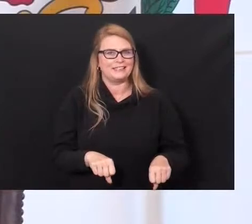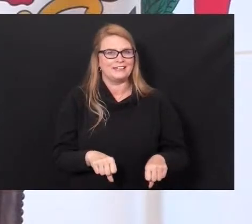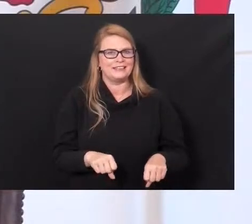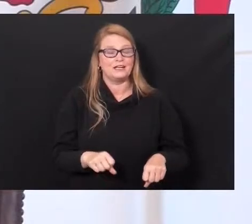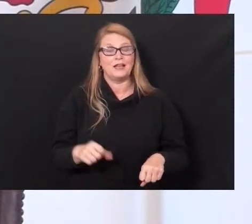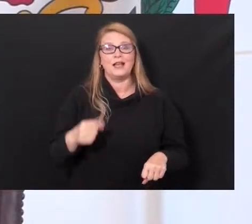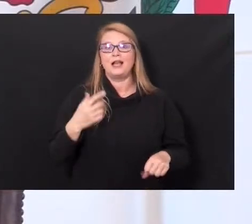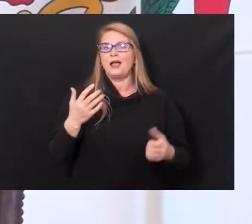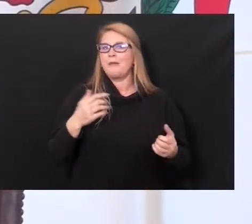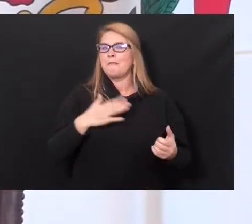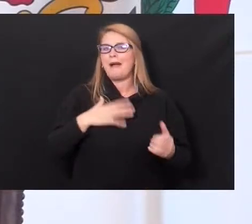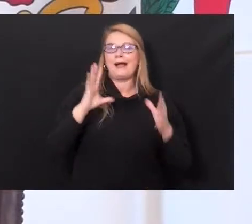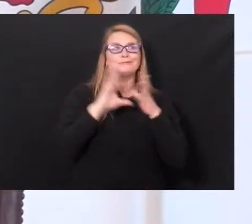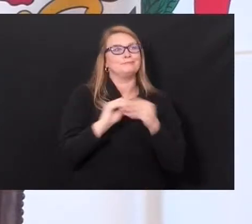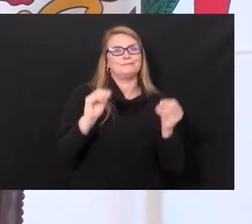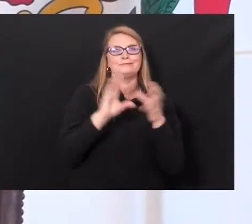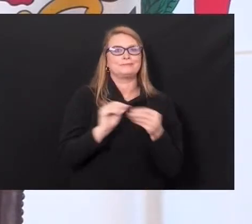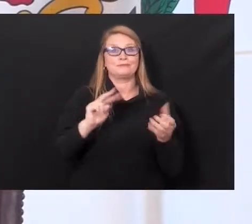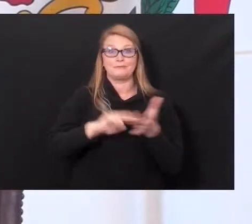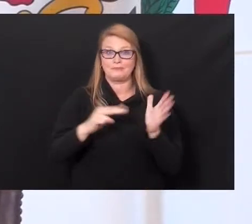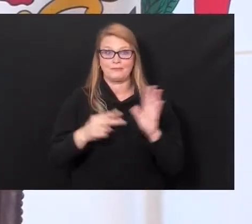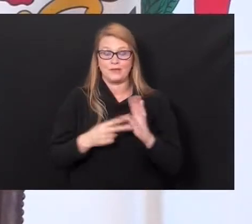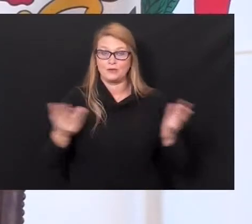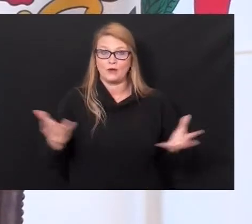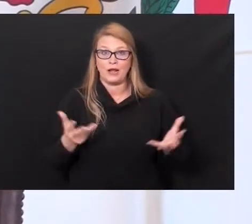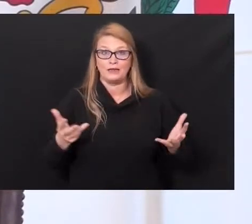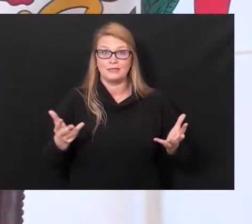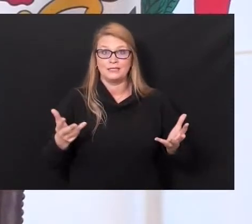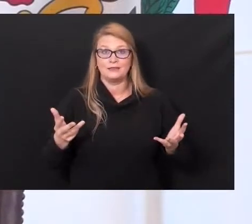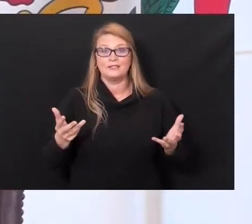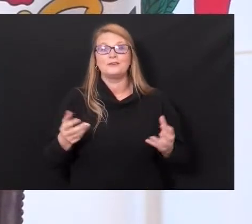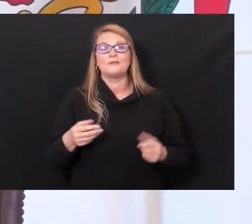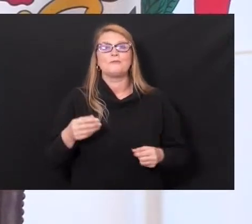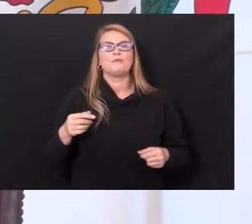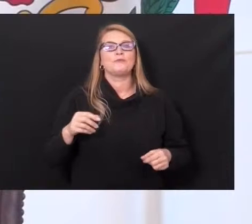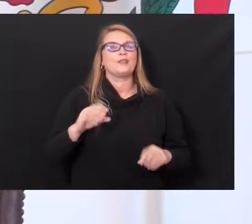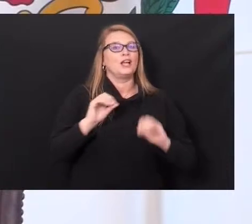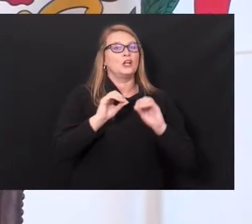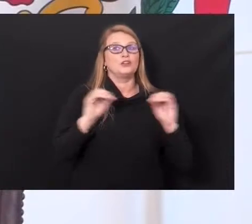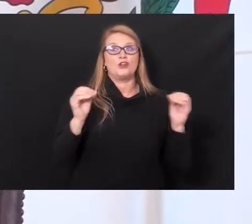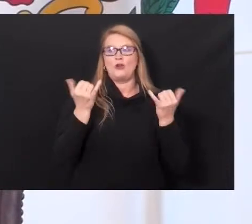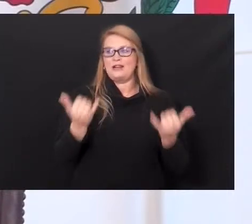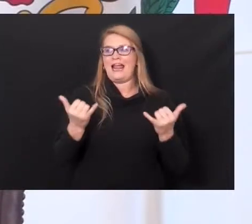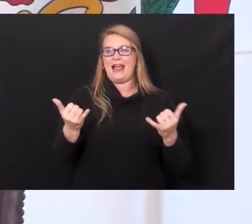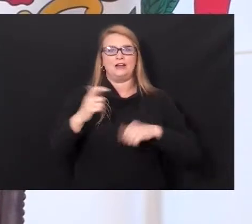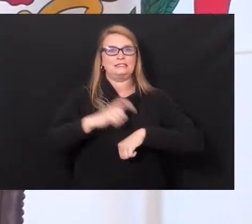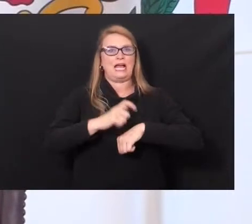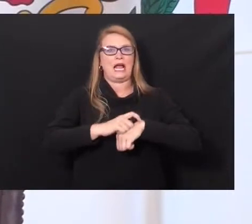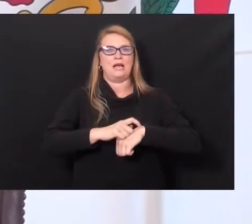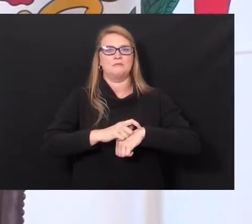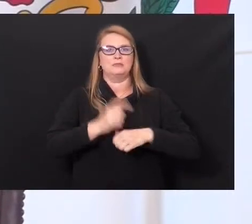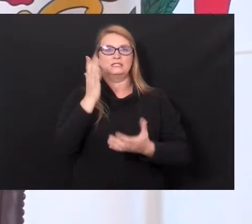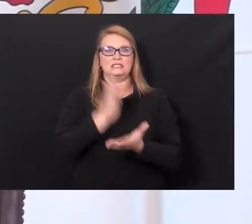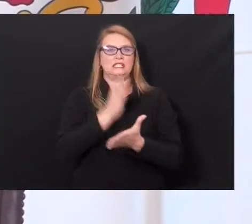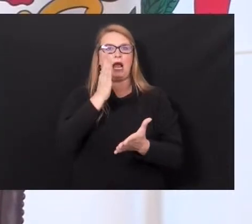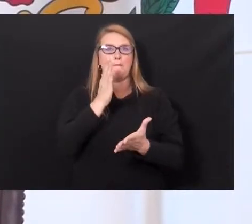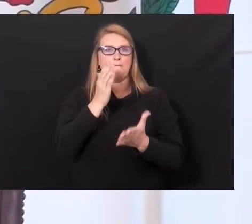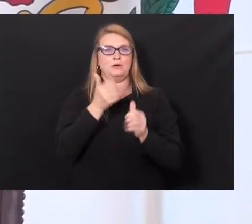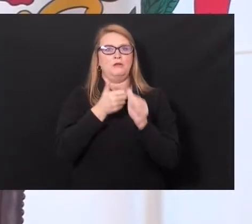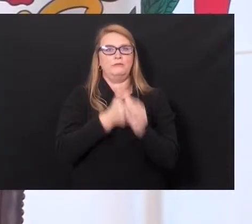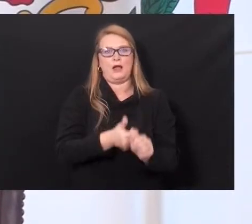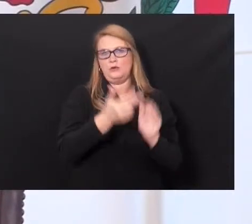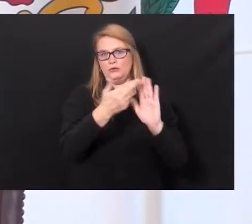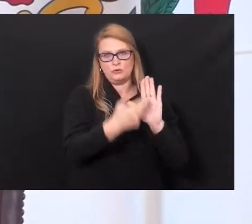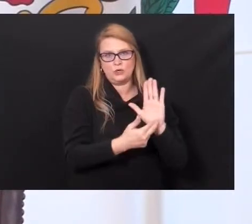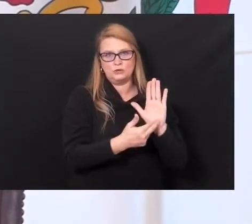I mean by all of this is just one thing and one thing alone. It's no time to drop your guard. It's no time